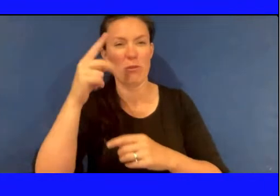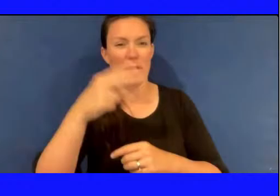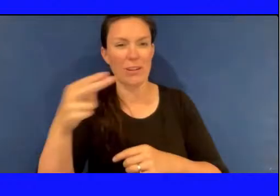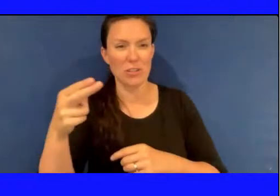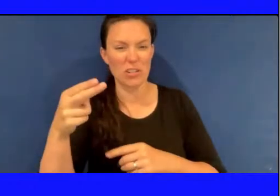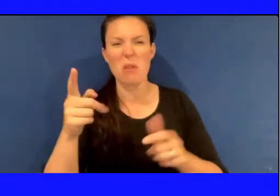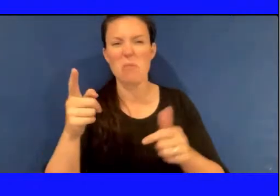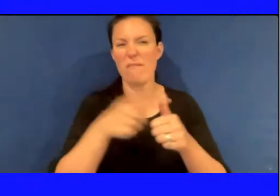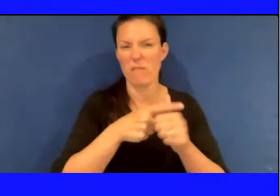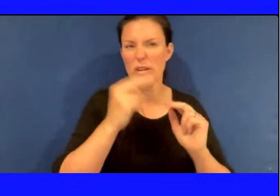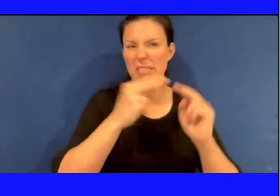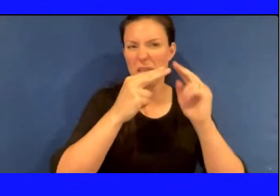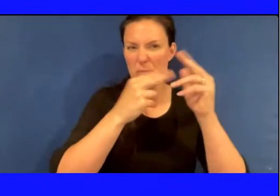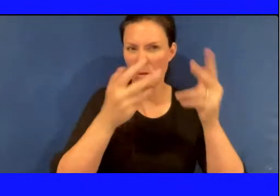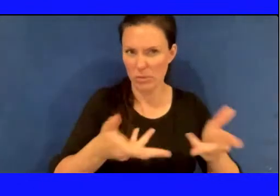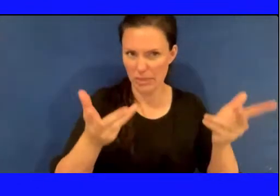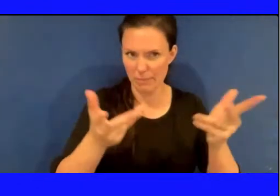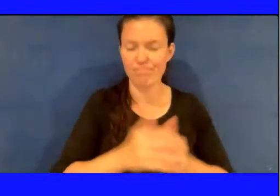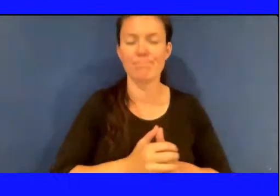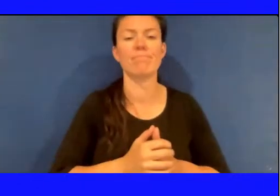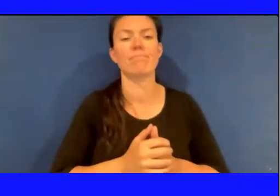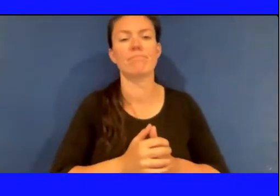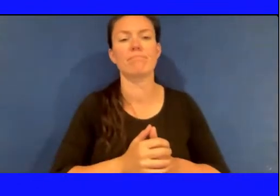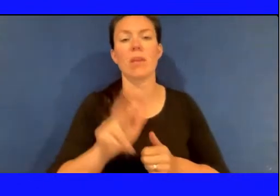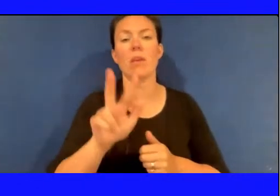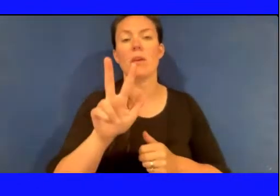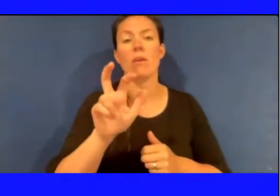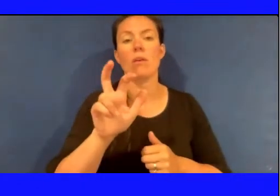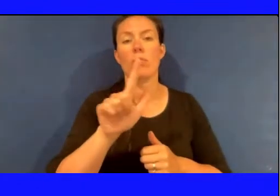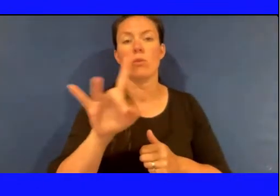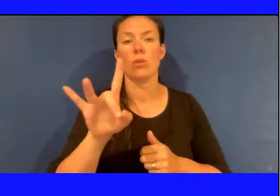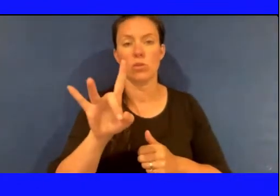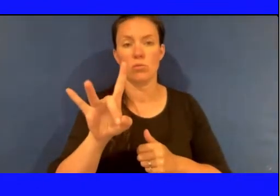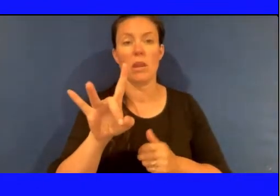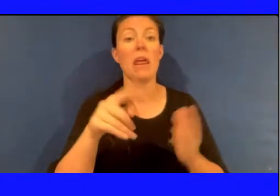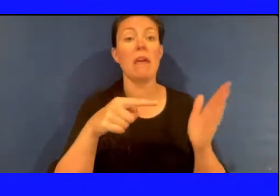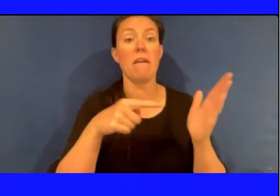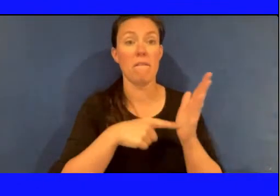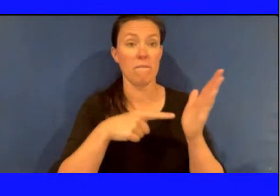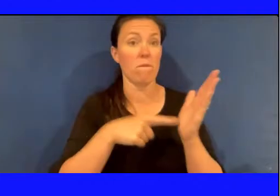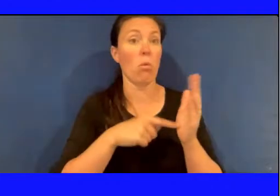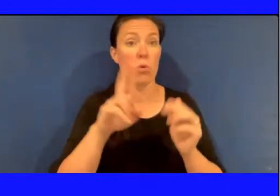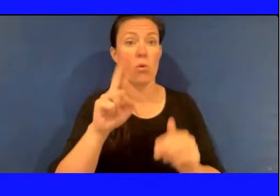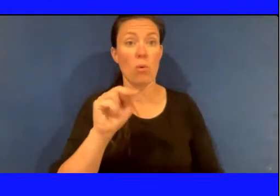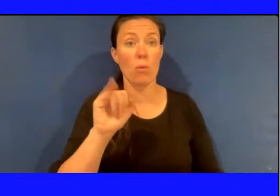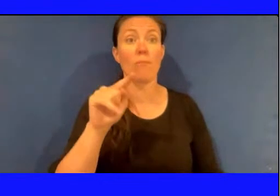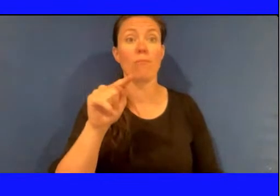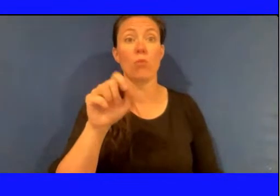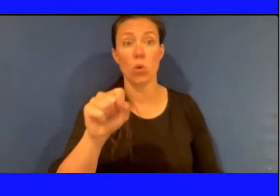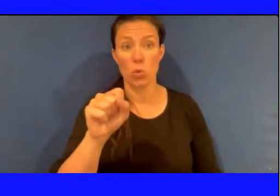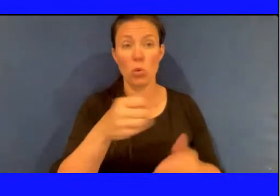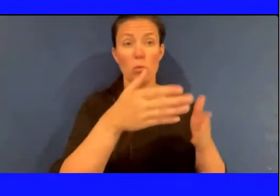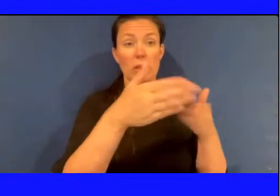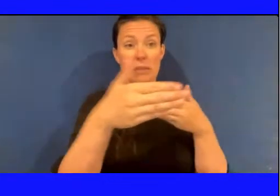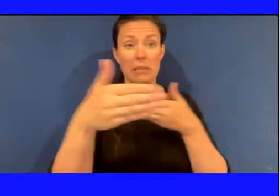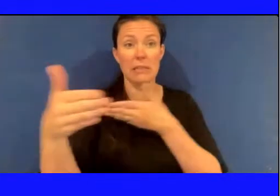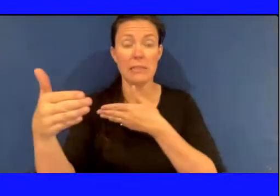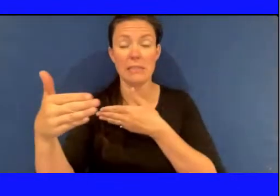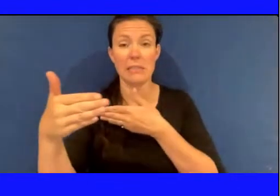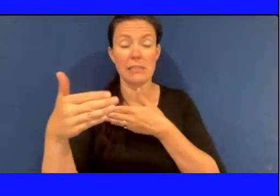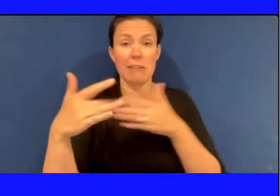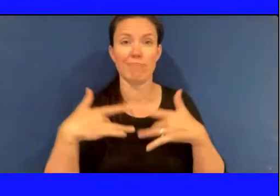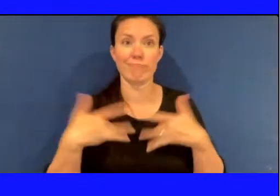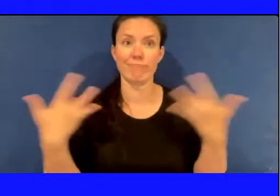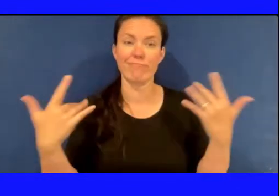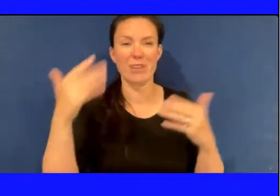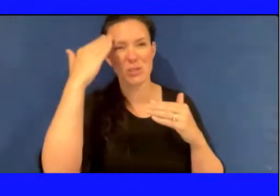about the building. So 328 affordable units, which we're excited about because the city, as we all know, is